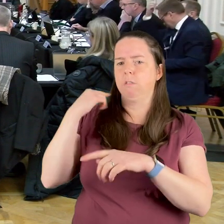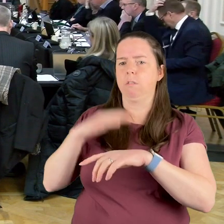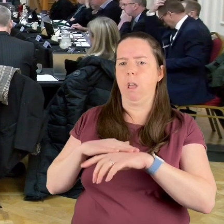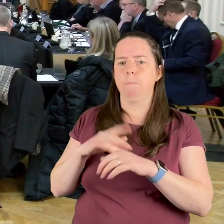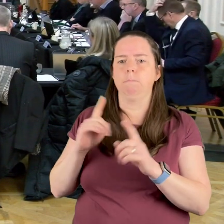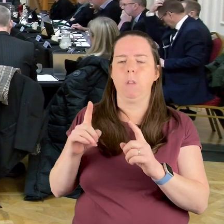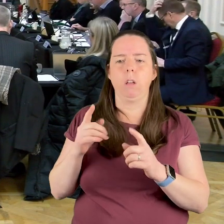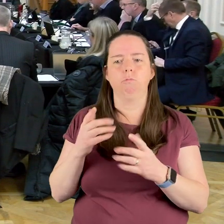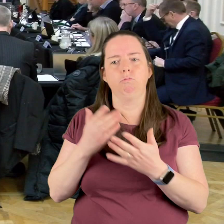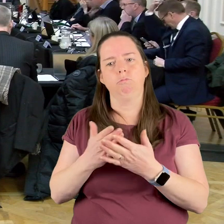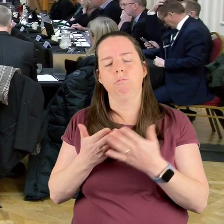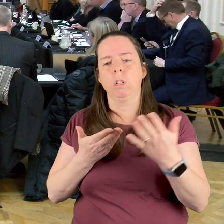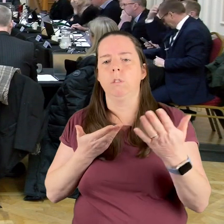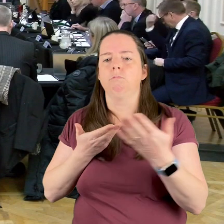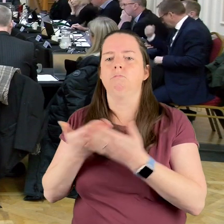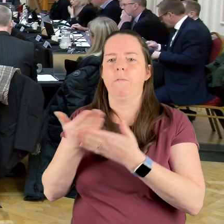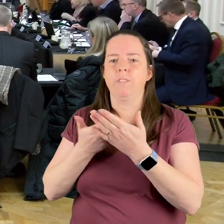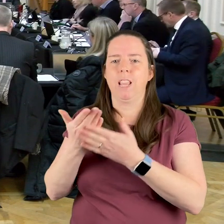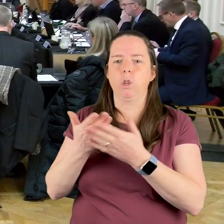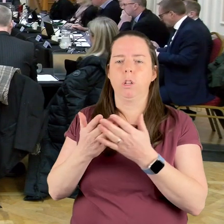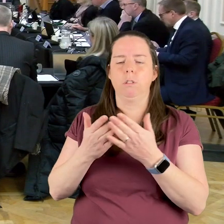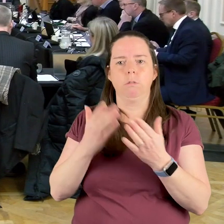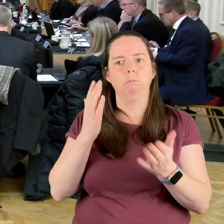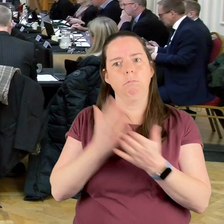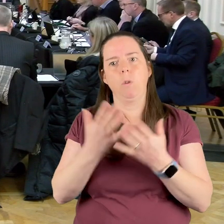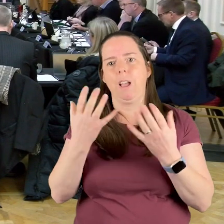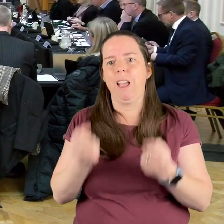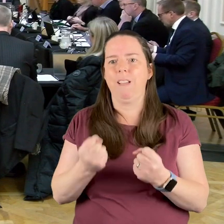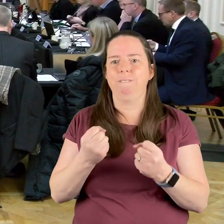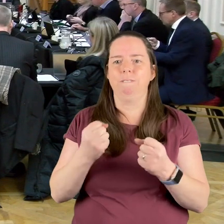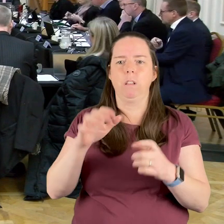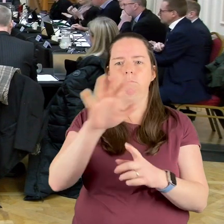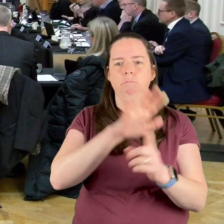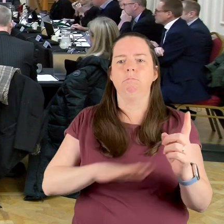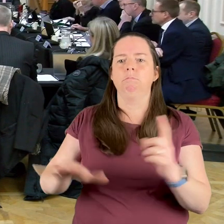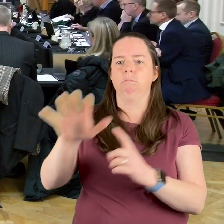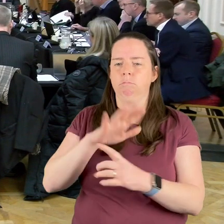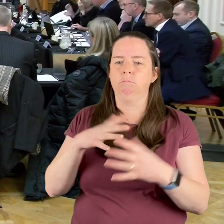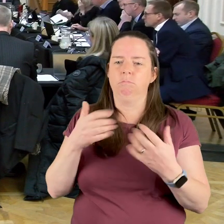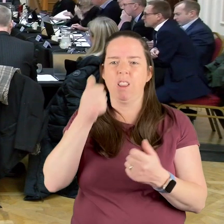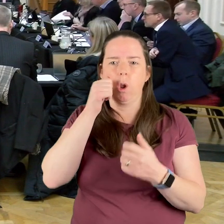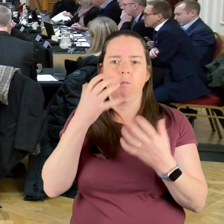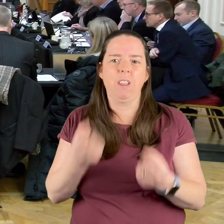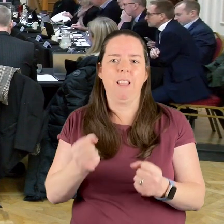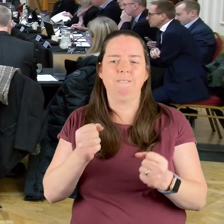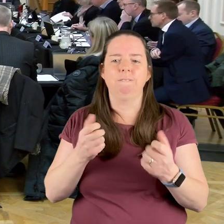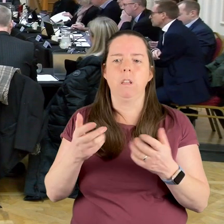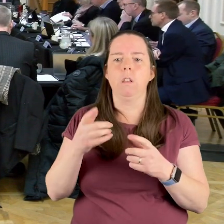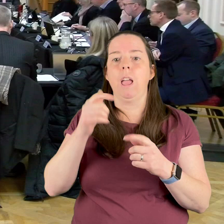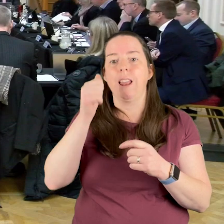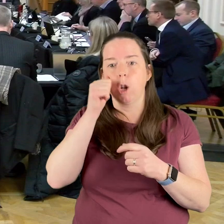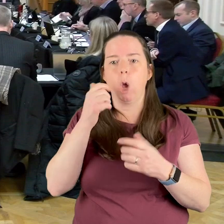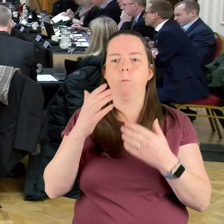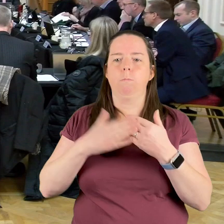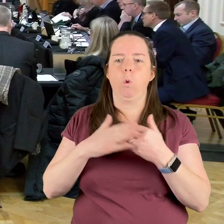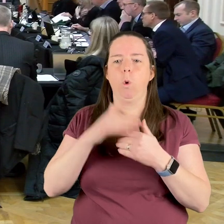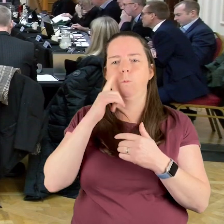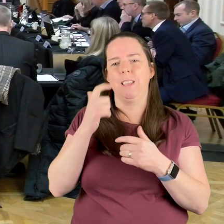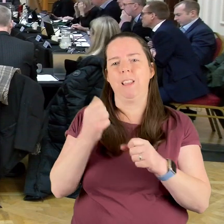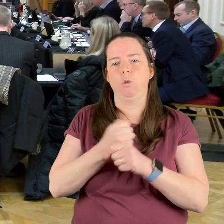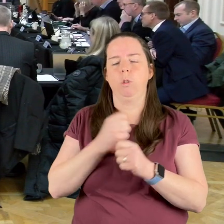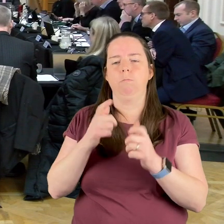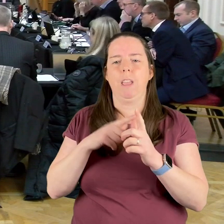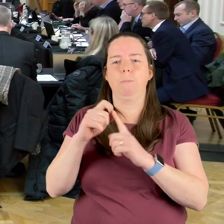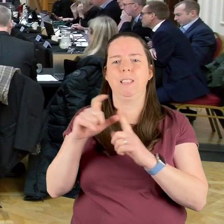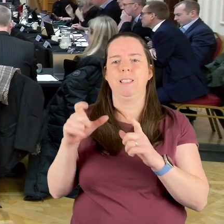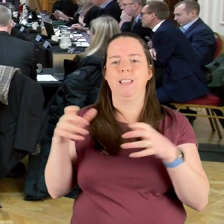preventative agenda. I think I talked about that last time, but they're very much conversations that are alive and thriving in the boroughs that